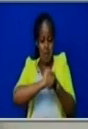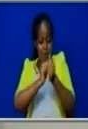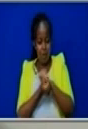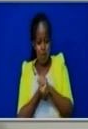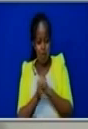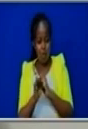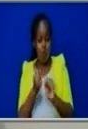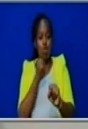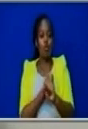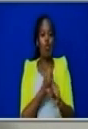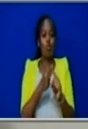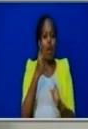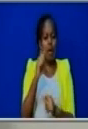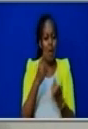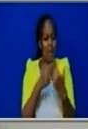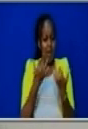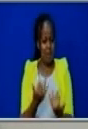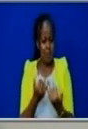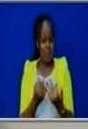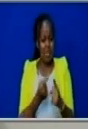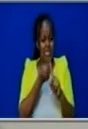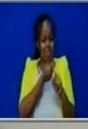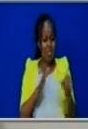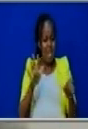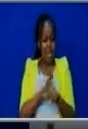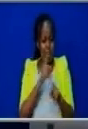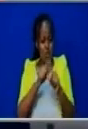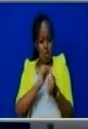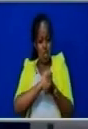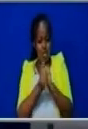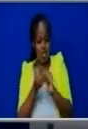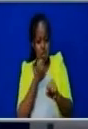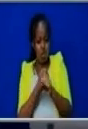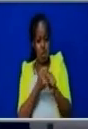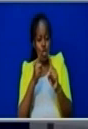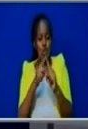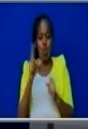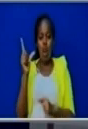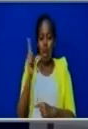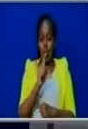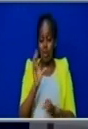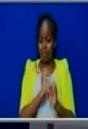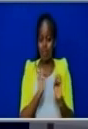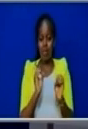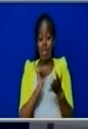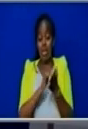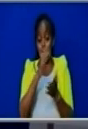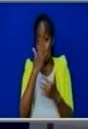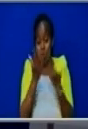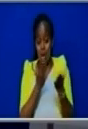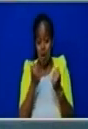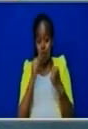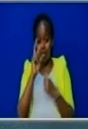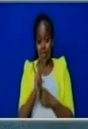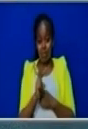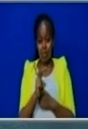there's somewhere the temperature is not enough. It's not enough to convert that solid into into liquid. And that's where Yet, you yet hear the the solid hailstorm.